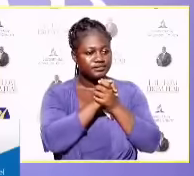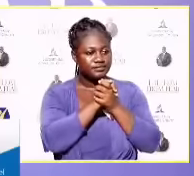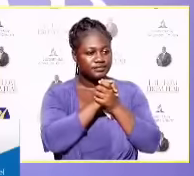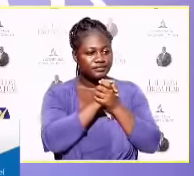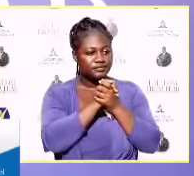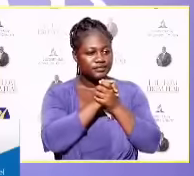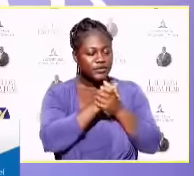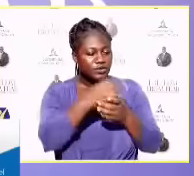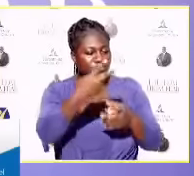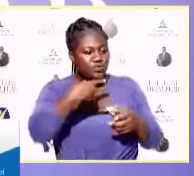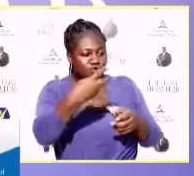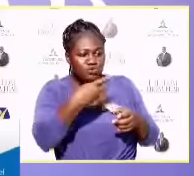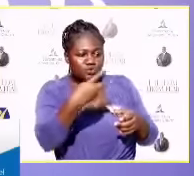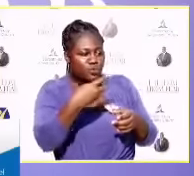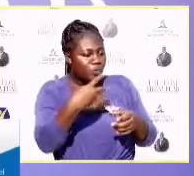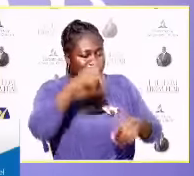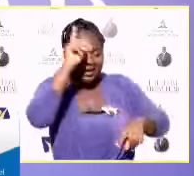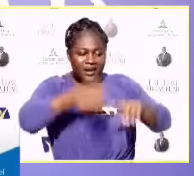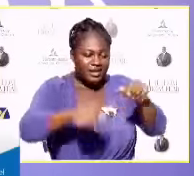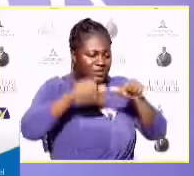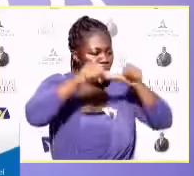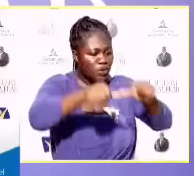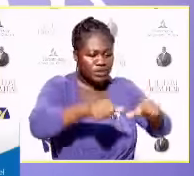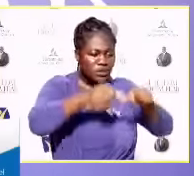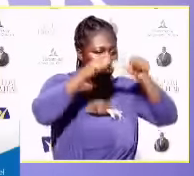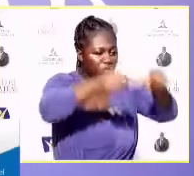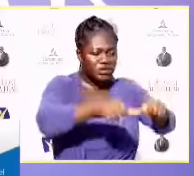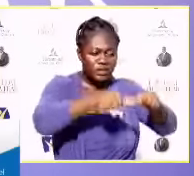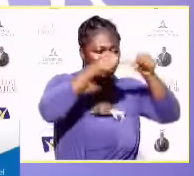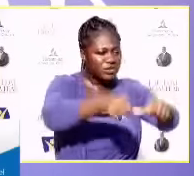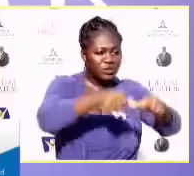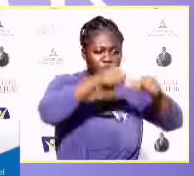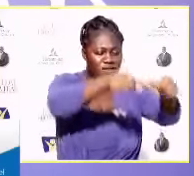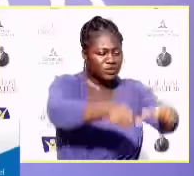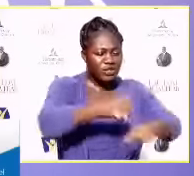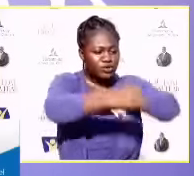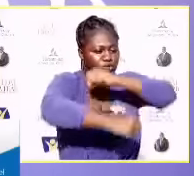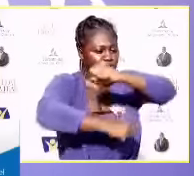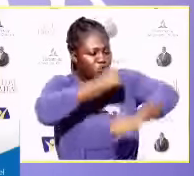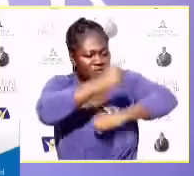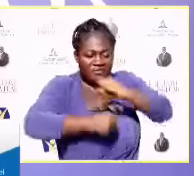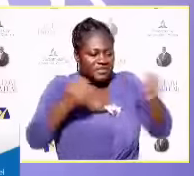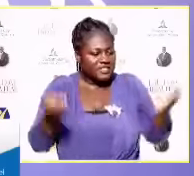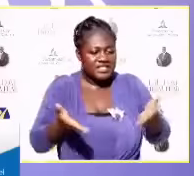Then you and I cannot continue to cause crucifixion suffering for Jesus